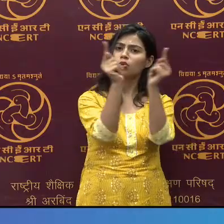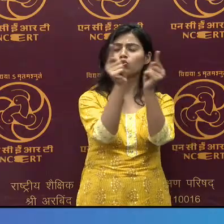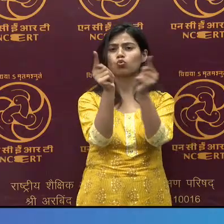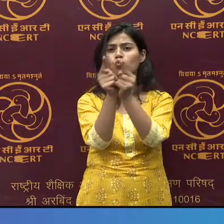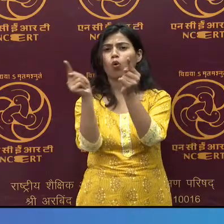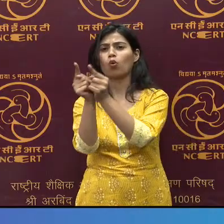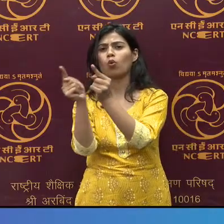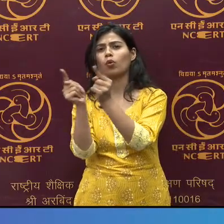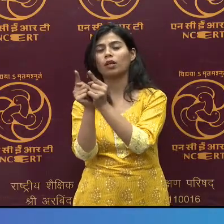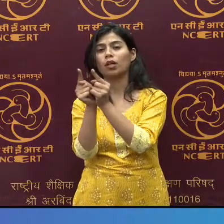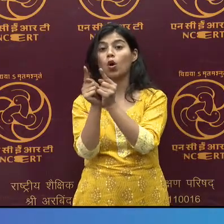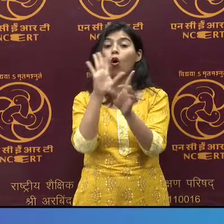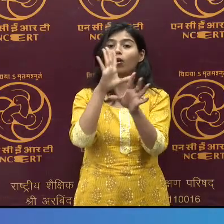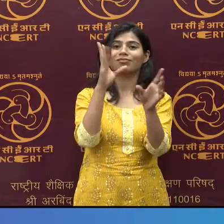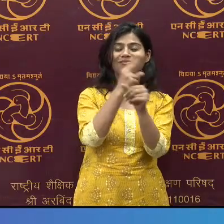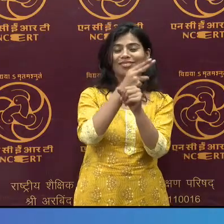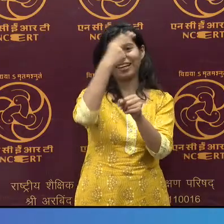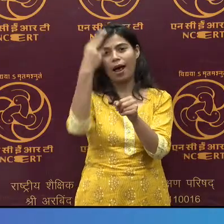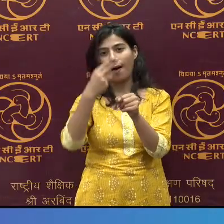make grammatical mistake.